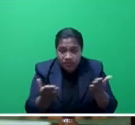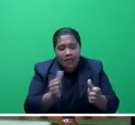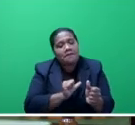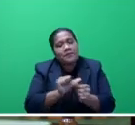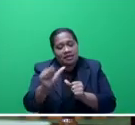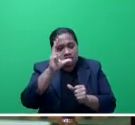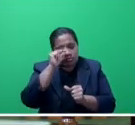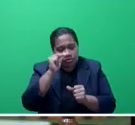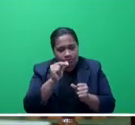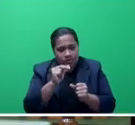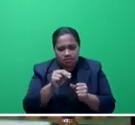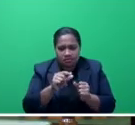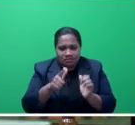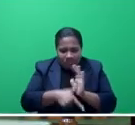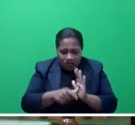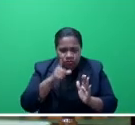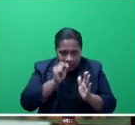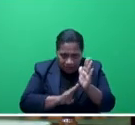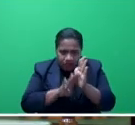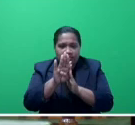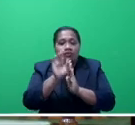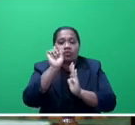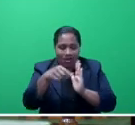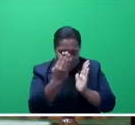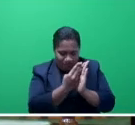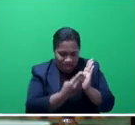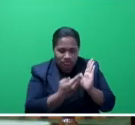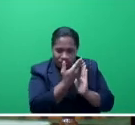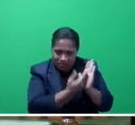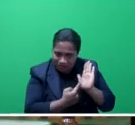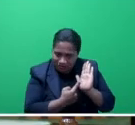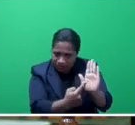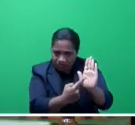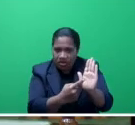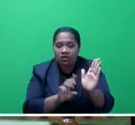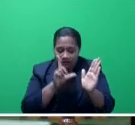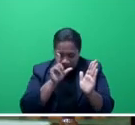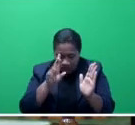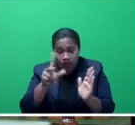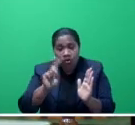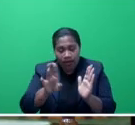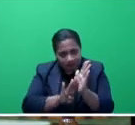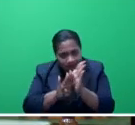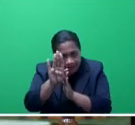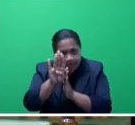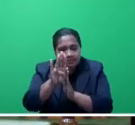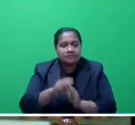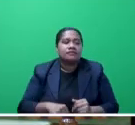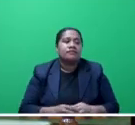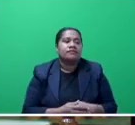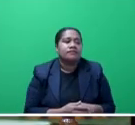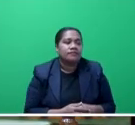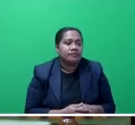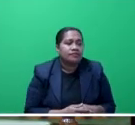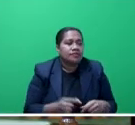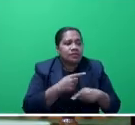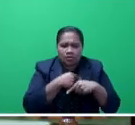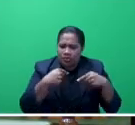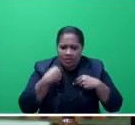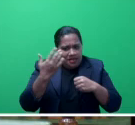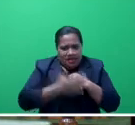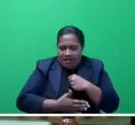recovery, and that is what this budget provides. We have never settled, Mr. Speaker, sir, for short-term